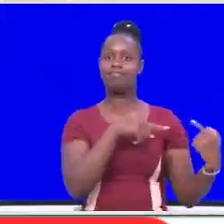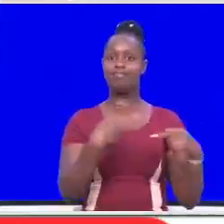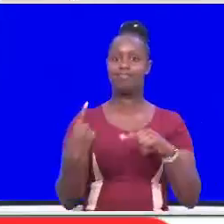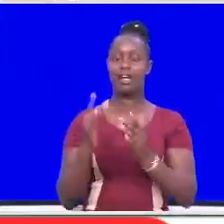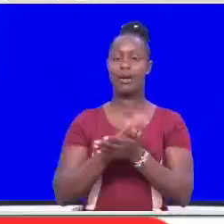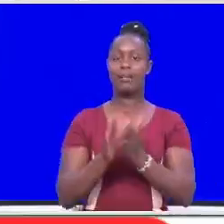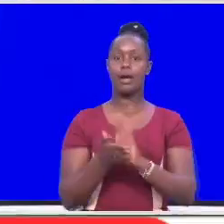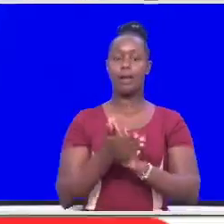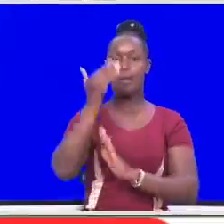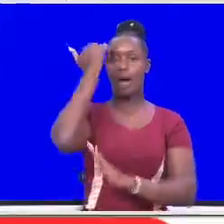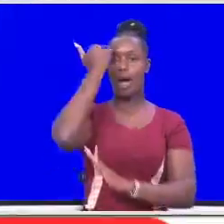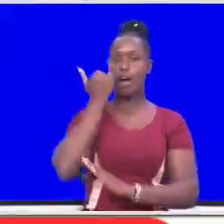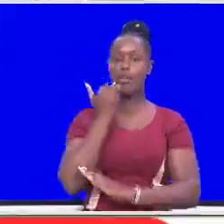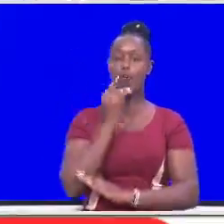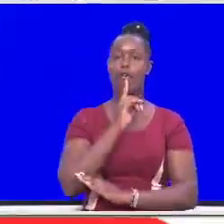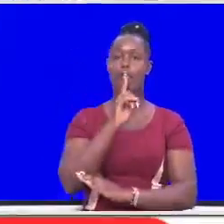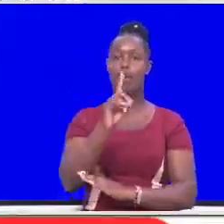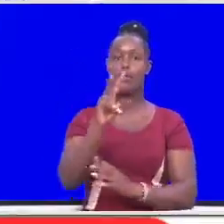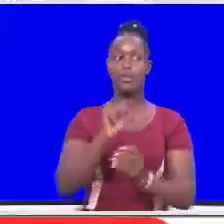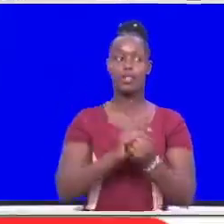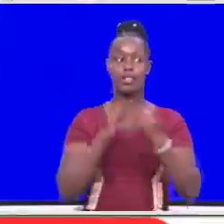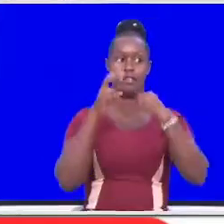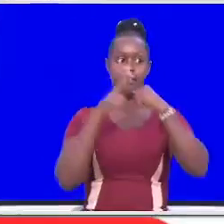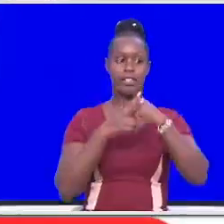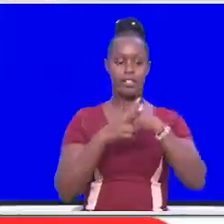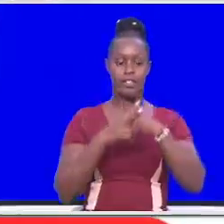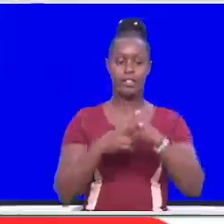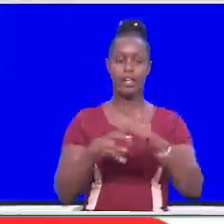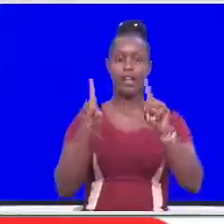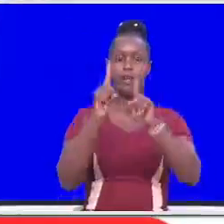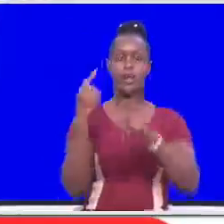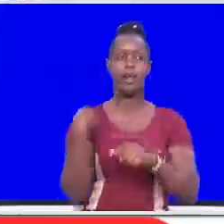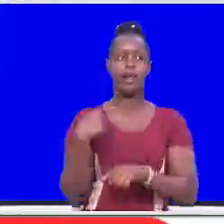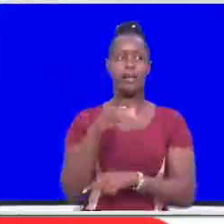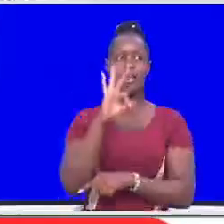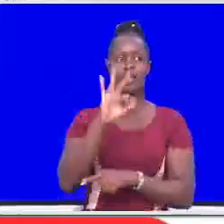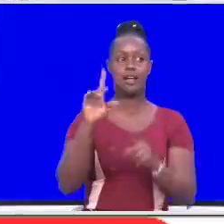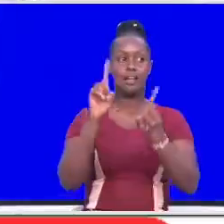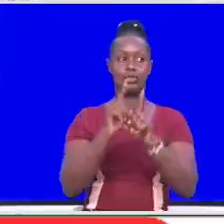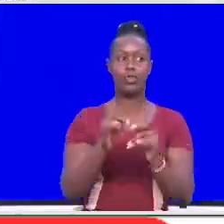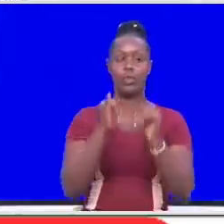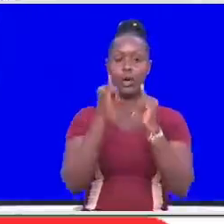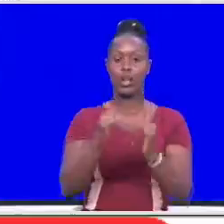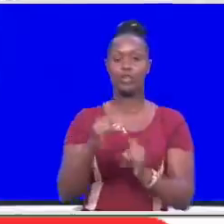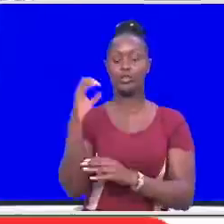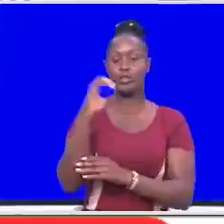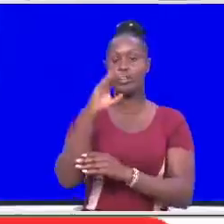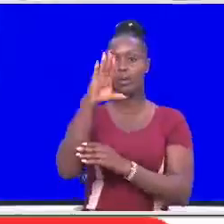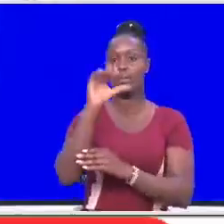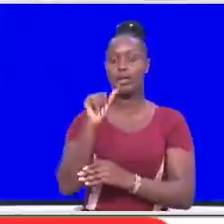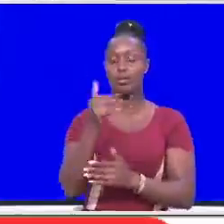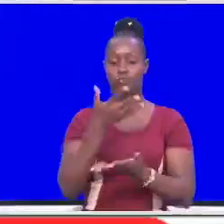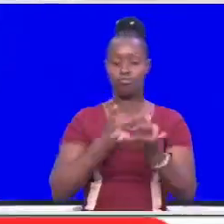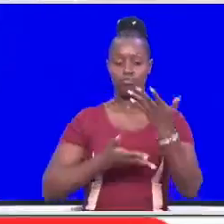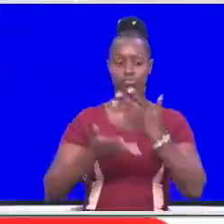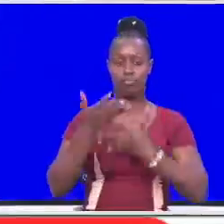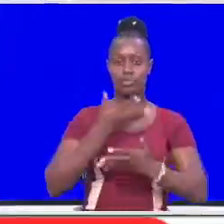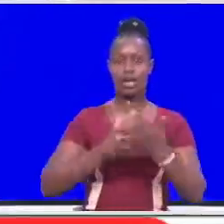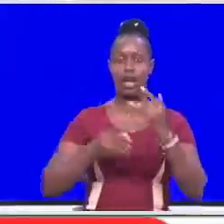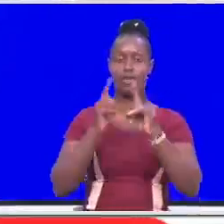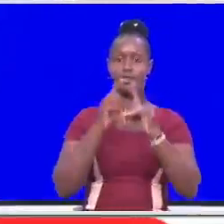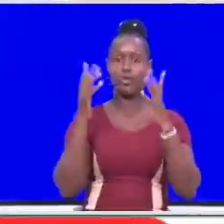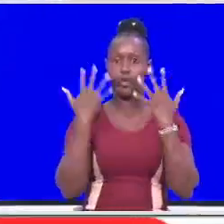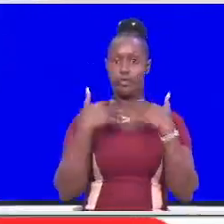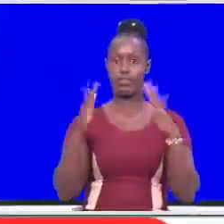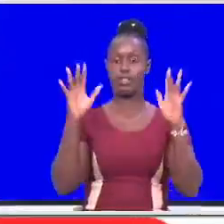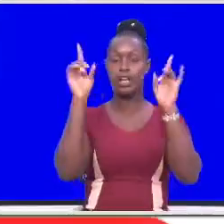of 2017-2021 to be implemented. Number three, we want a new CBA to be negotiated and completed. And the last